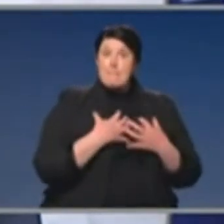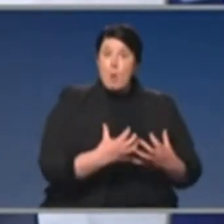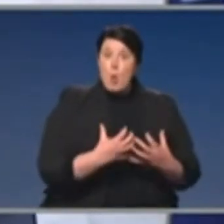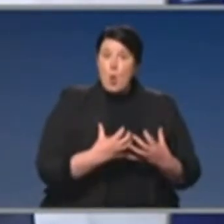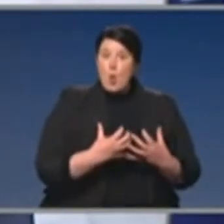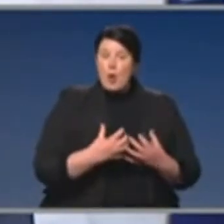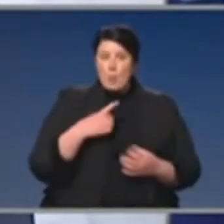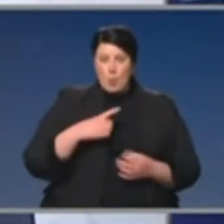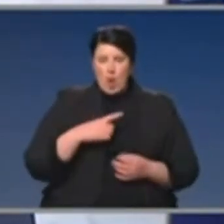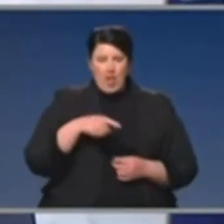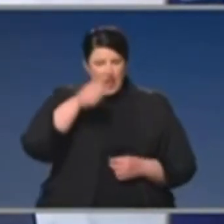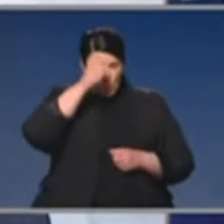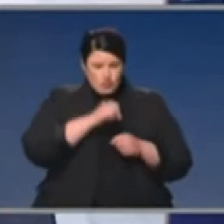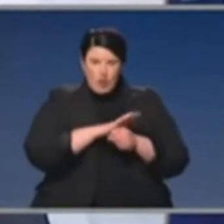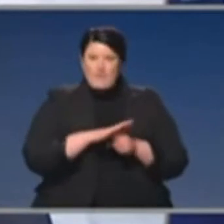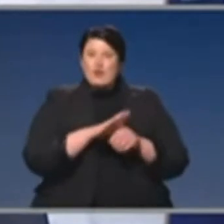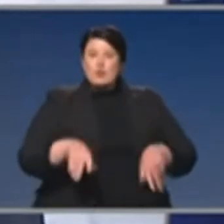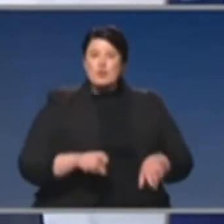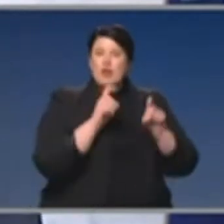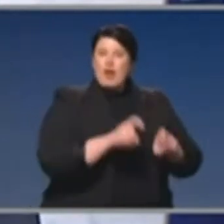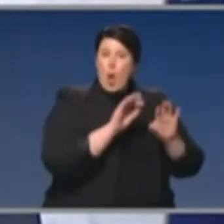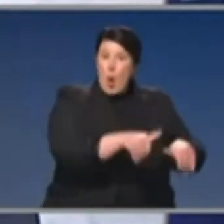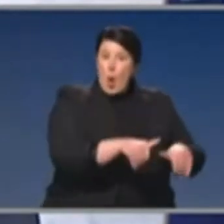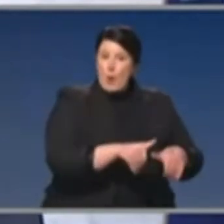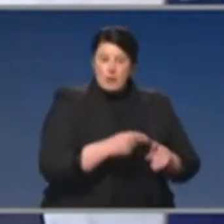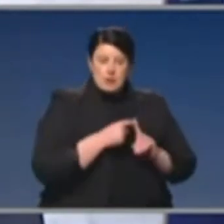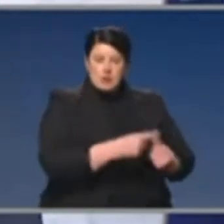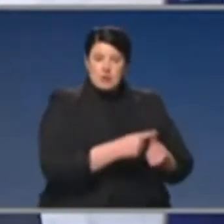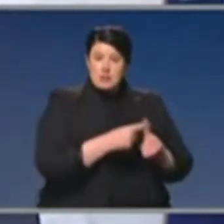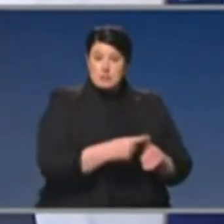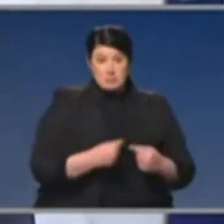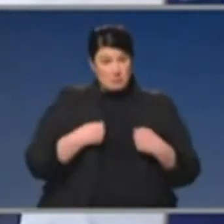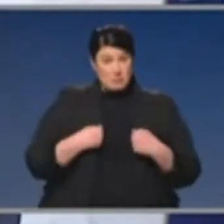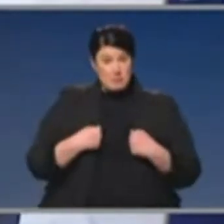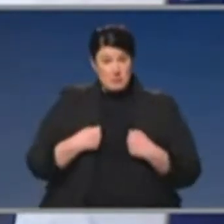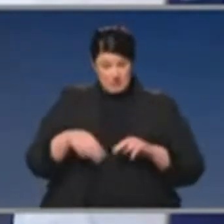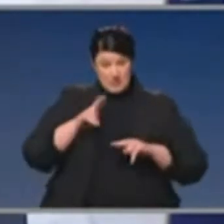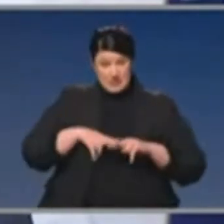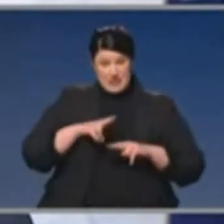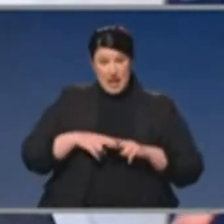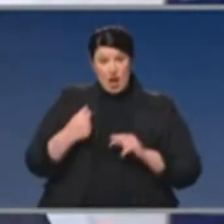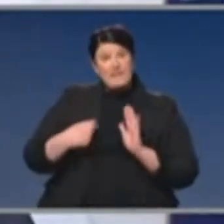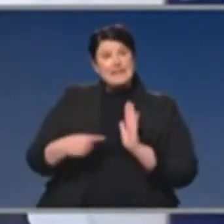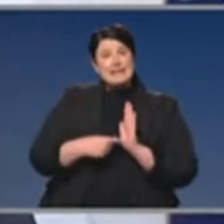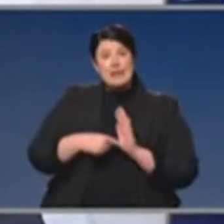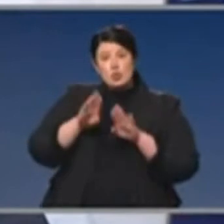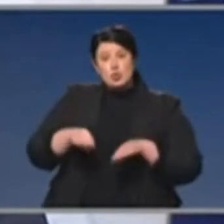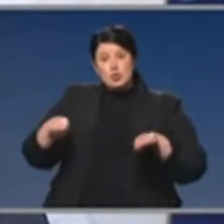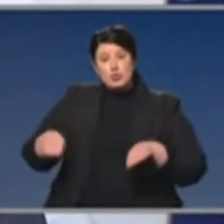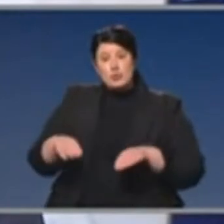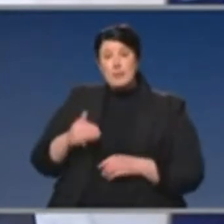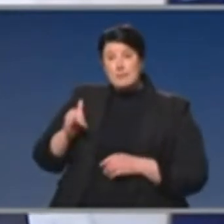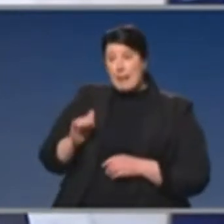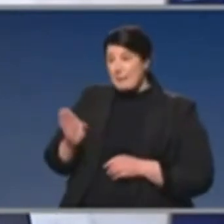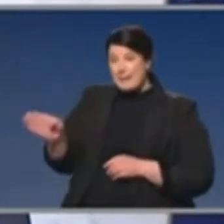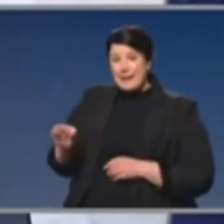because they know kids are at home, and as the parent of as a parent of teenage children, perhaps your girls are